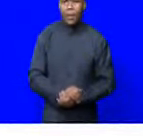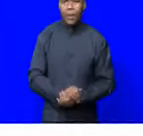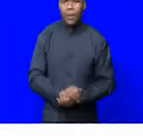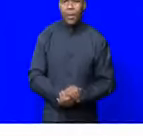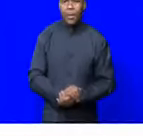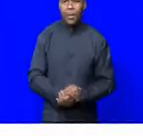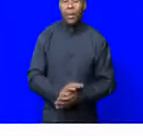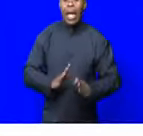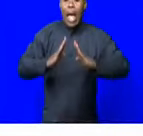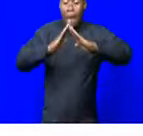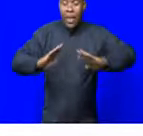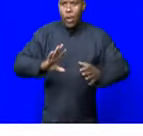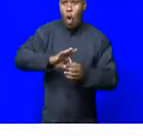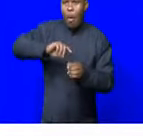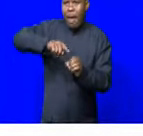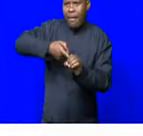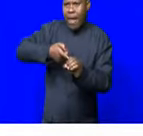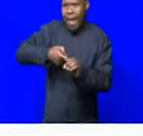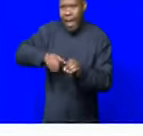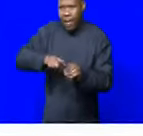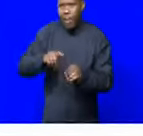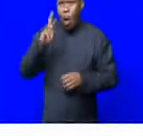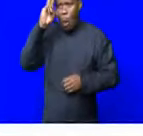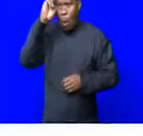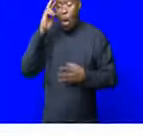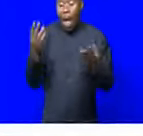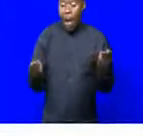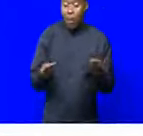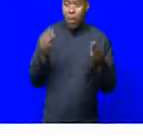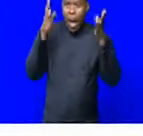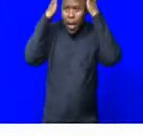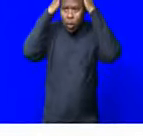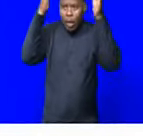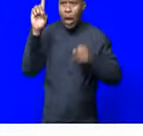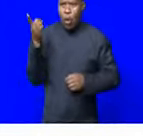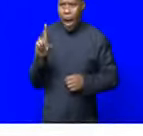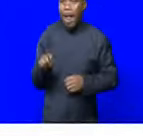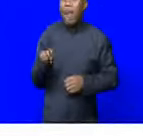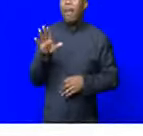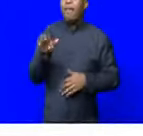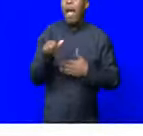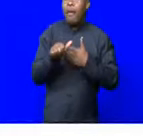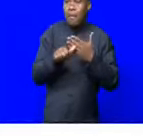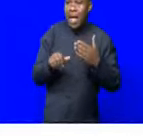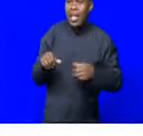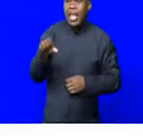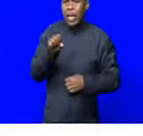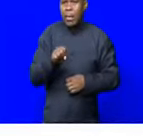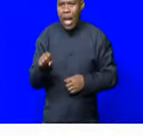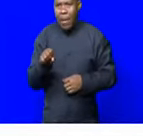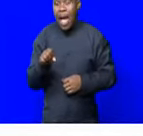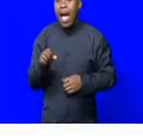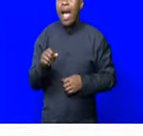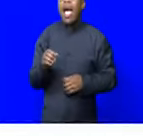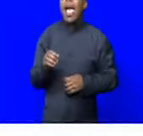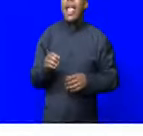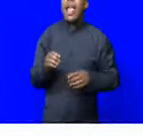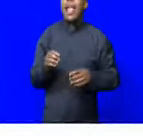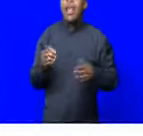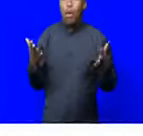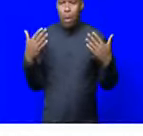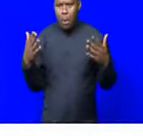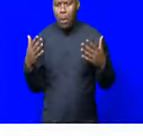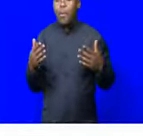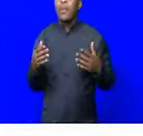The Ministry of Home Affairs wishes to remind the nation that Umhlanga holiday is on the 5th of September 2022,